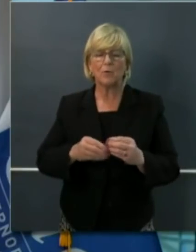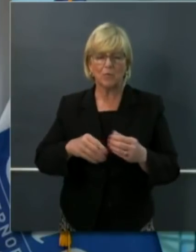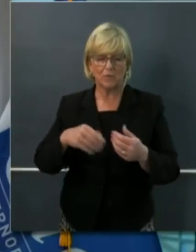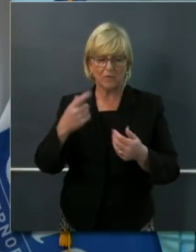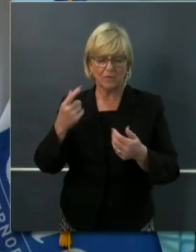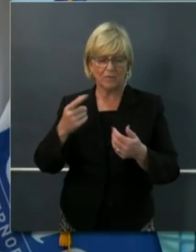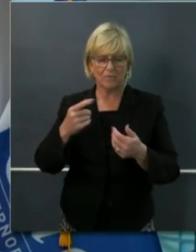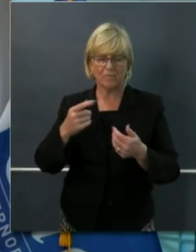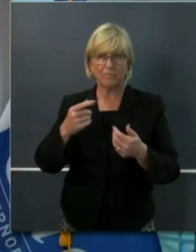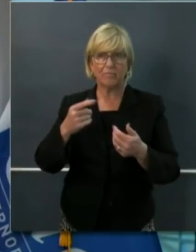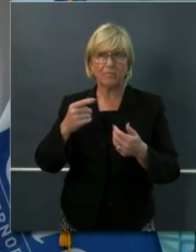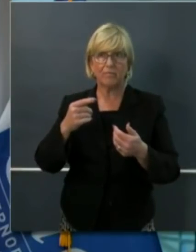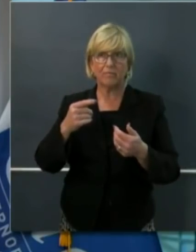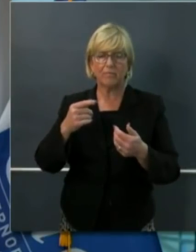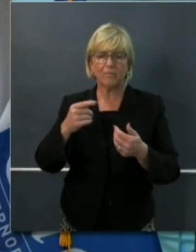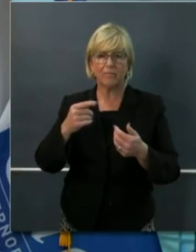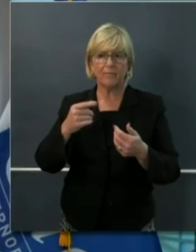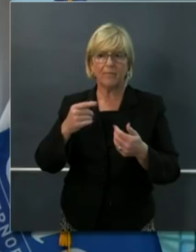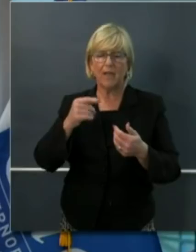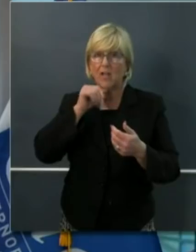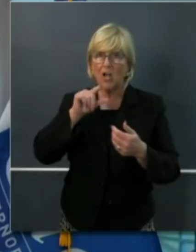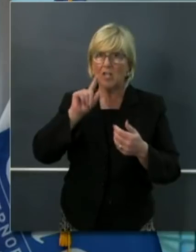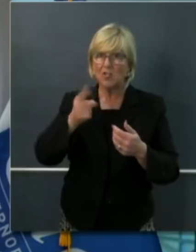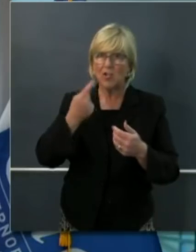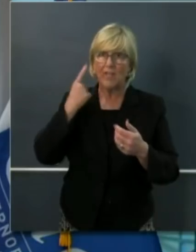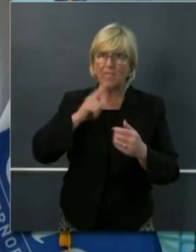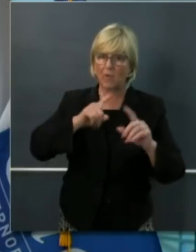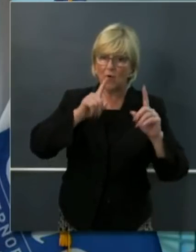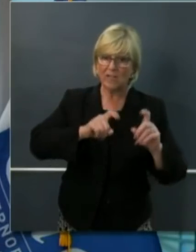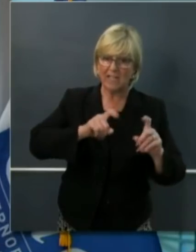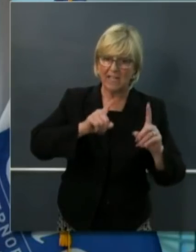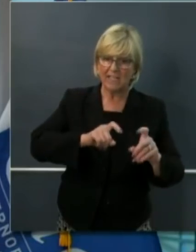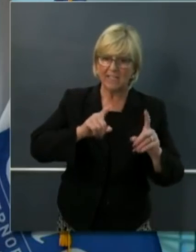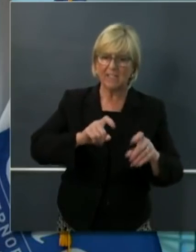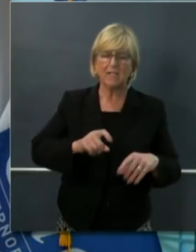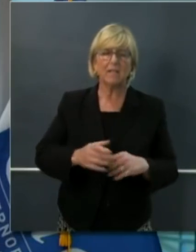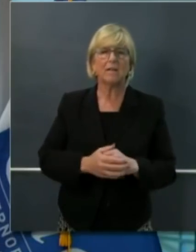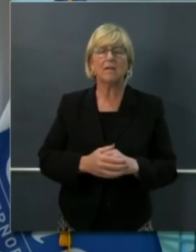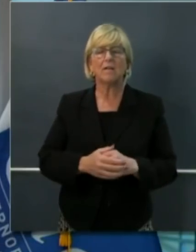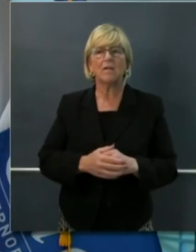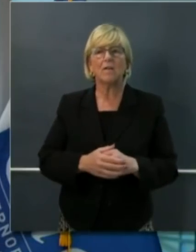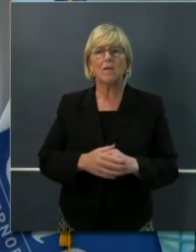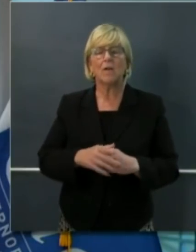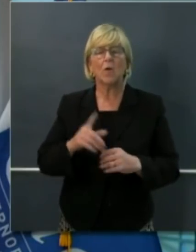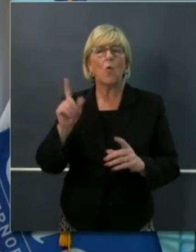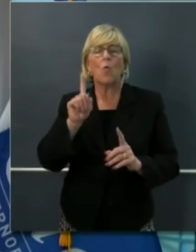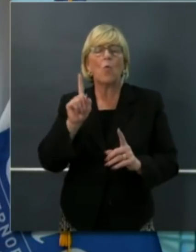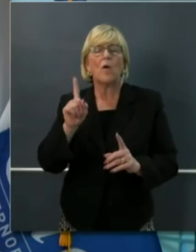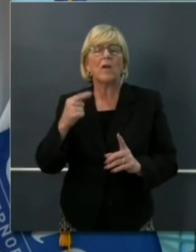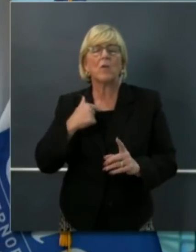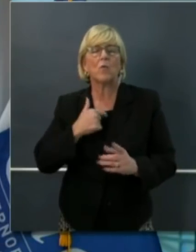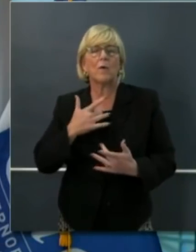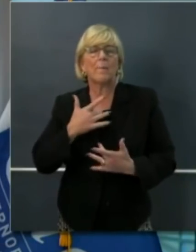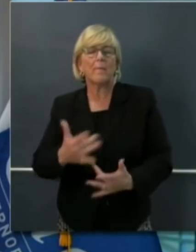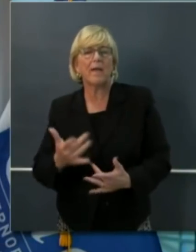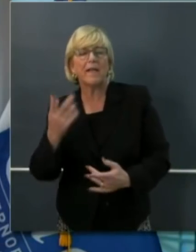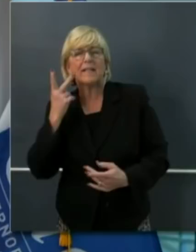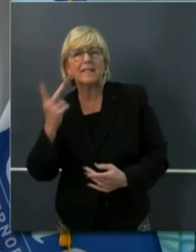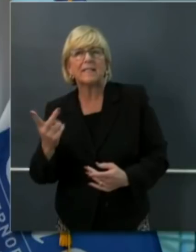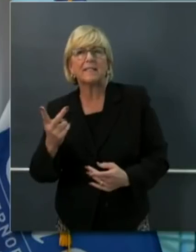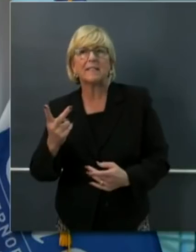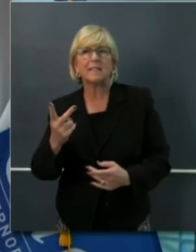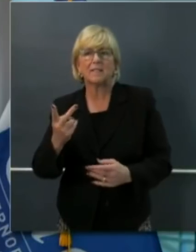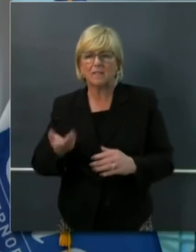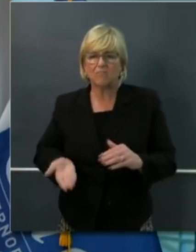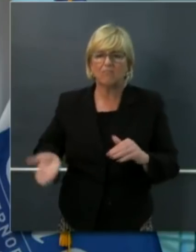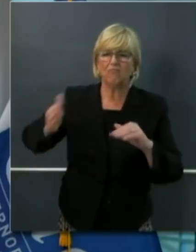First, we want to look at not just testing, but leading indicators. Where are we seeing, for example, a really big